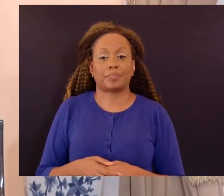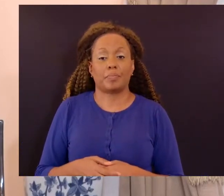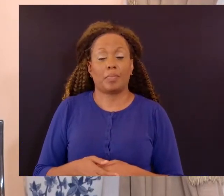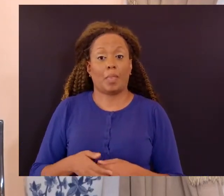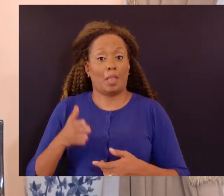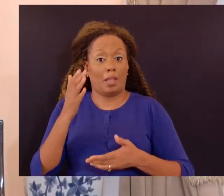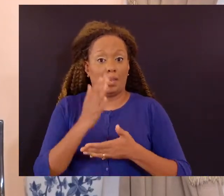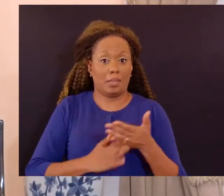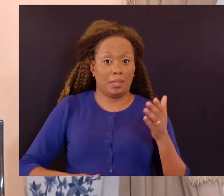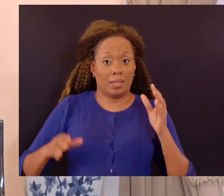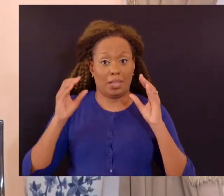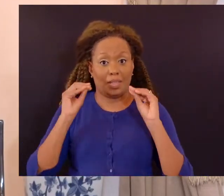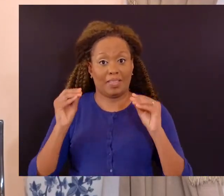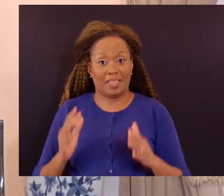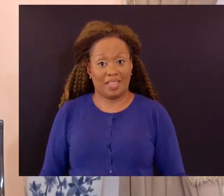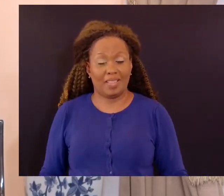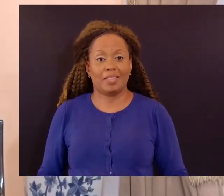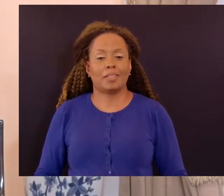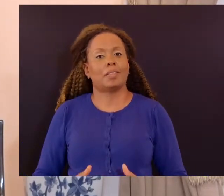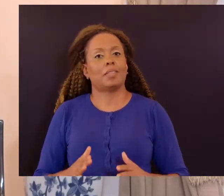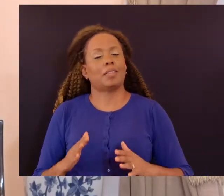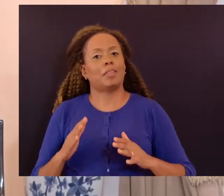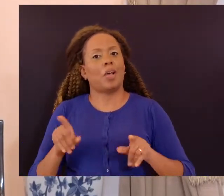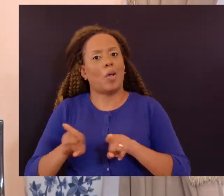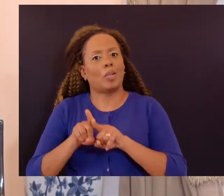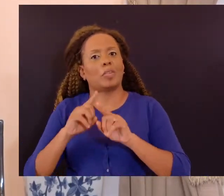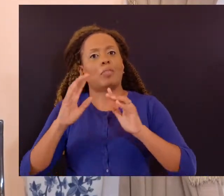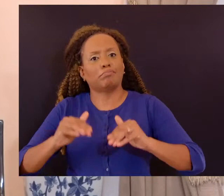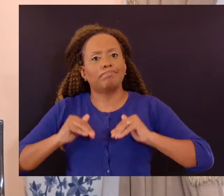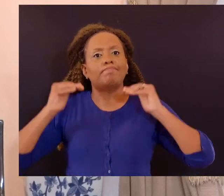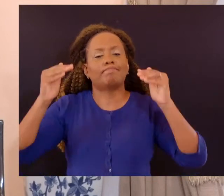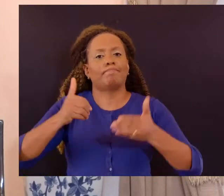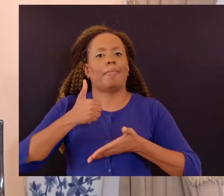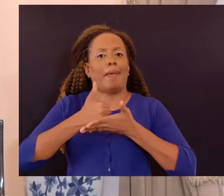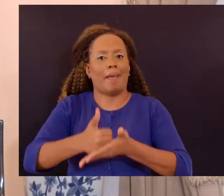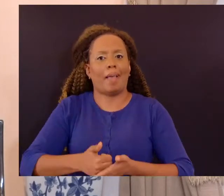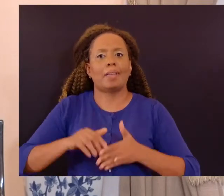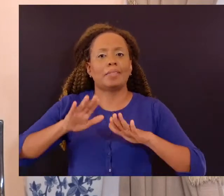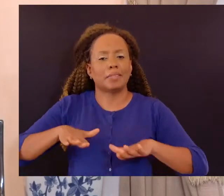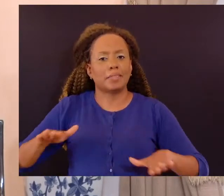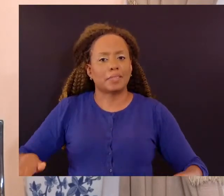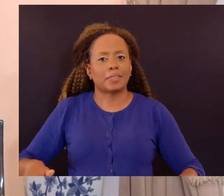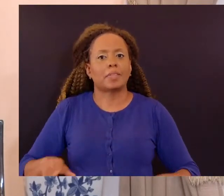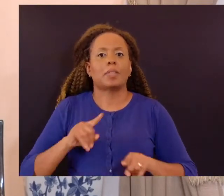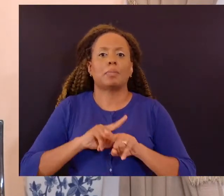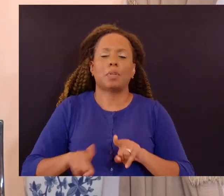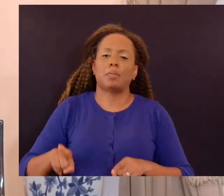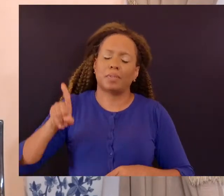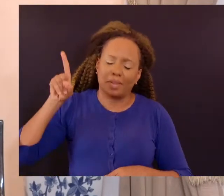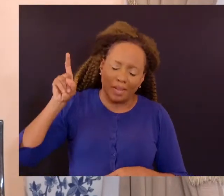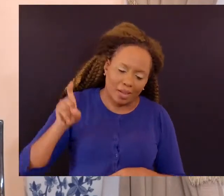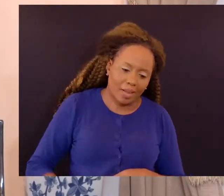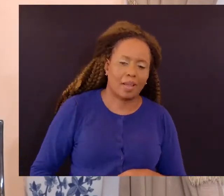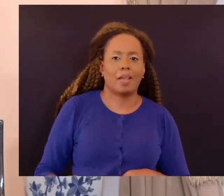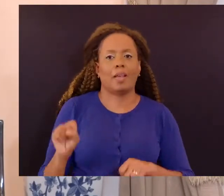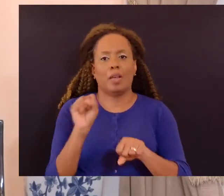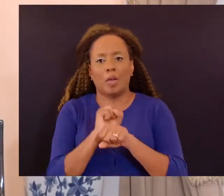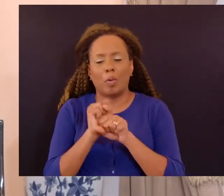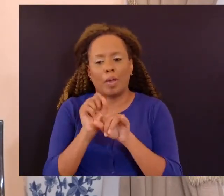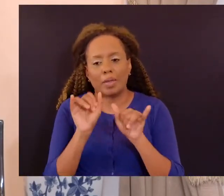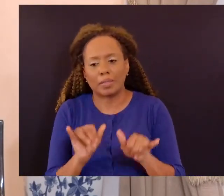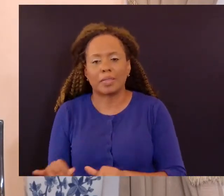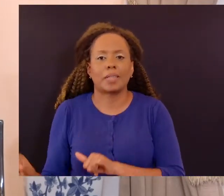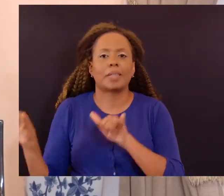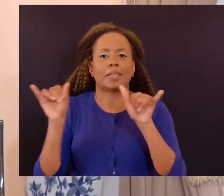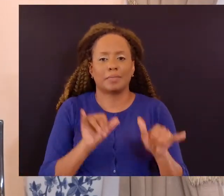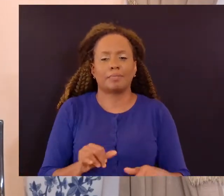of duty because they've learned these things and they want to help the children, and they do that. But we have to be consistent. It can't be that at one